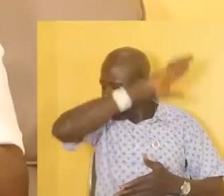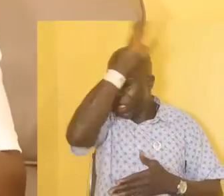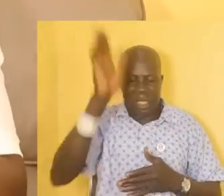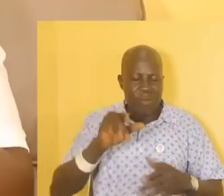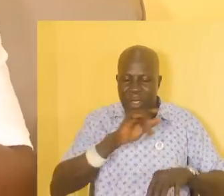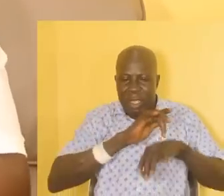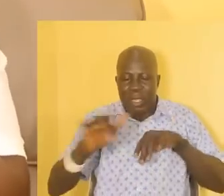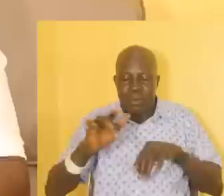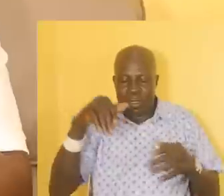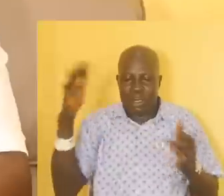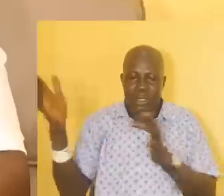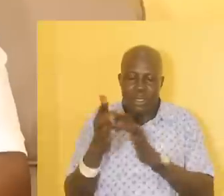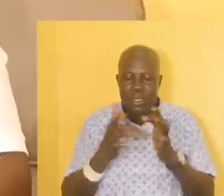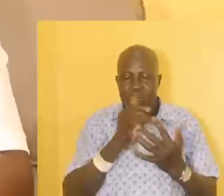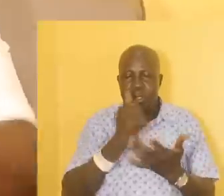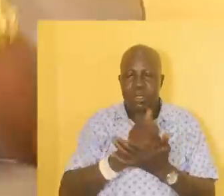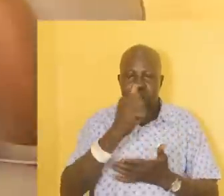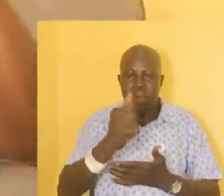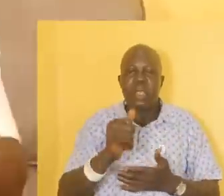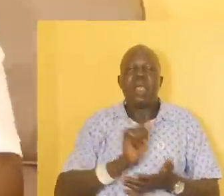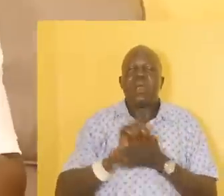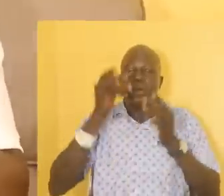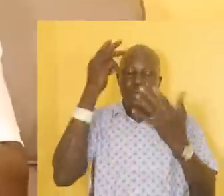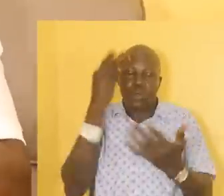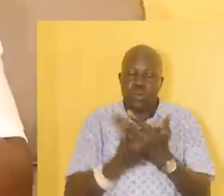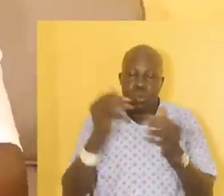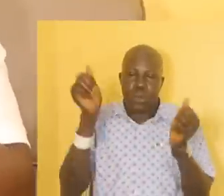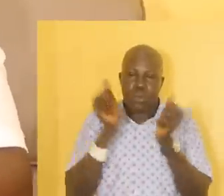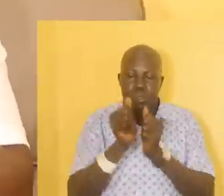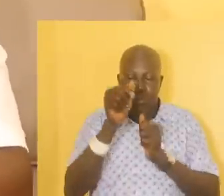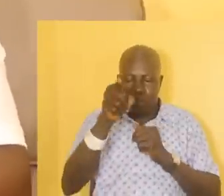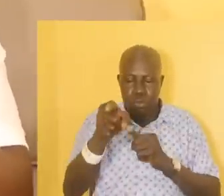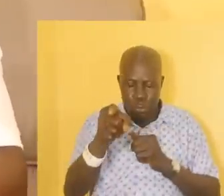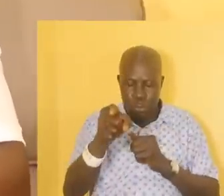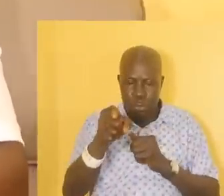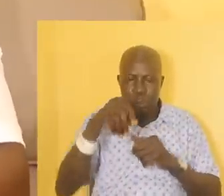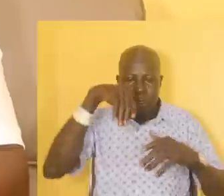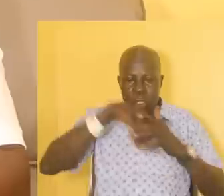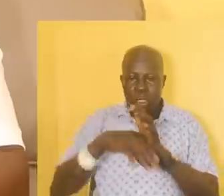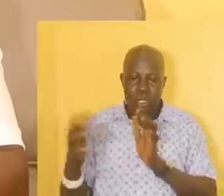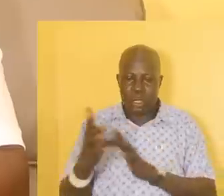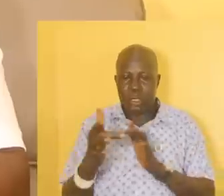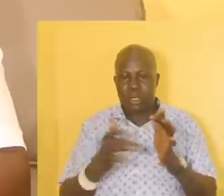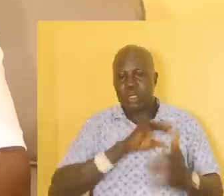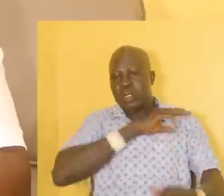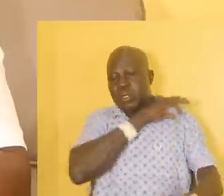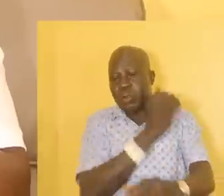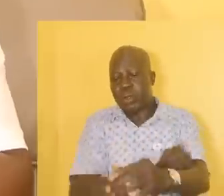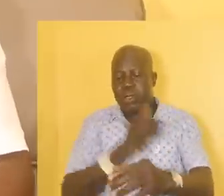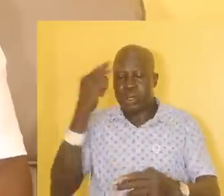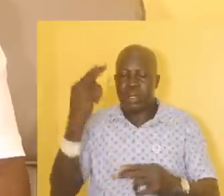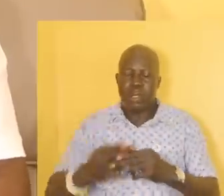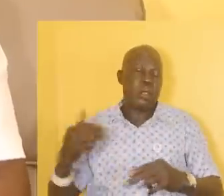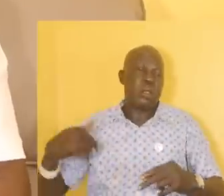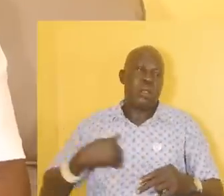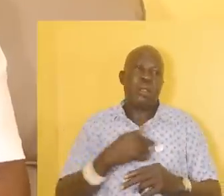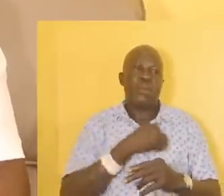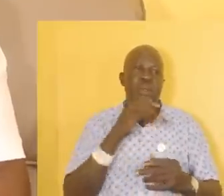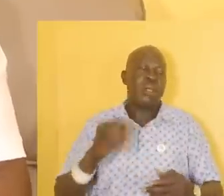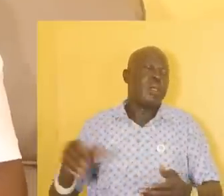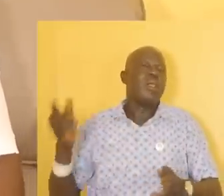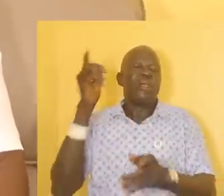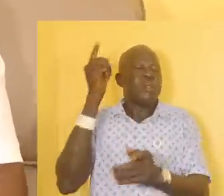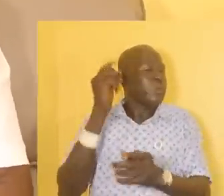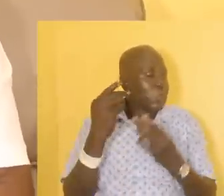amen. Will never fail again. You the daraful. Amen. Share with you. Yes, in amen. Jesus' name. I started